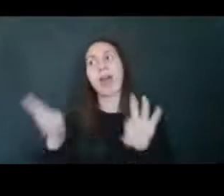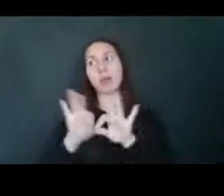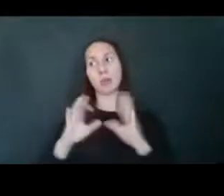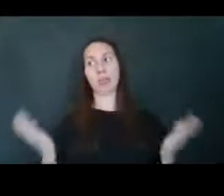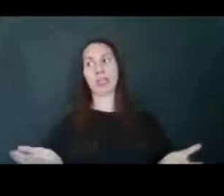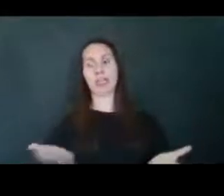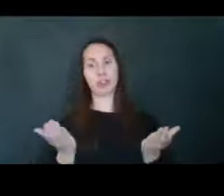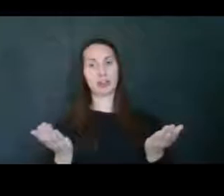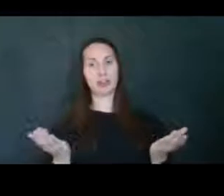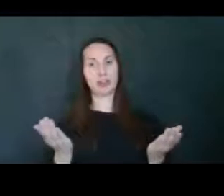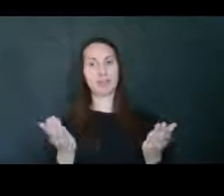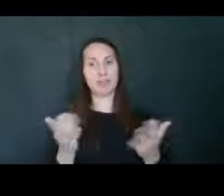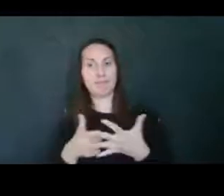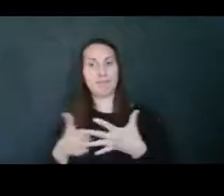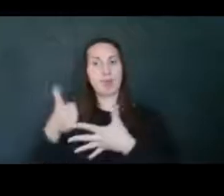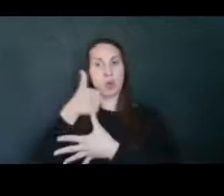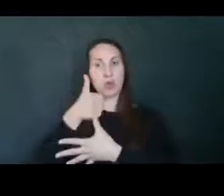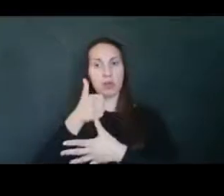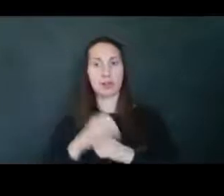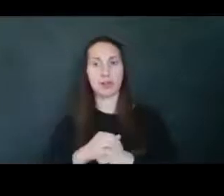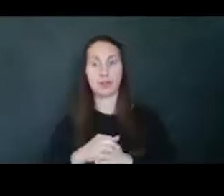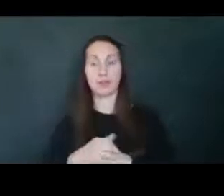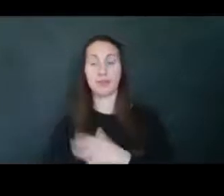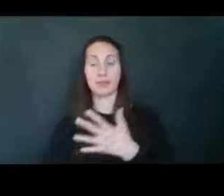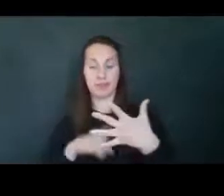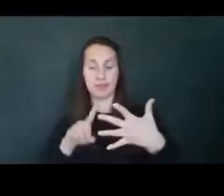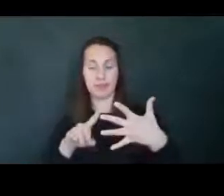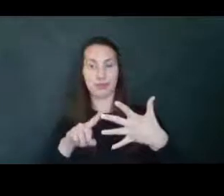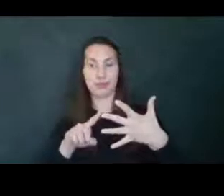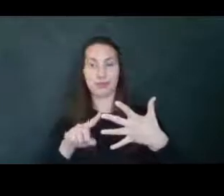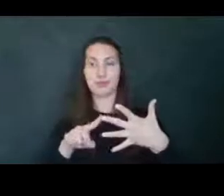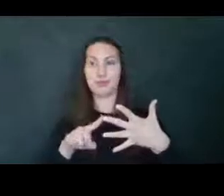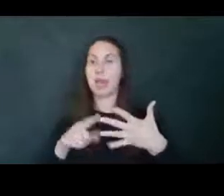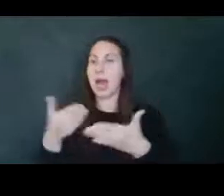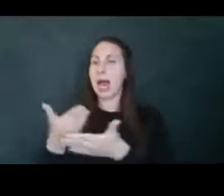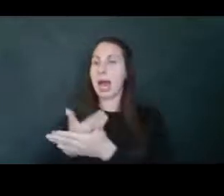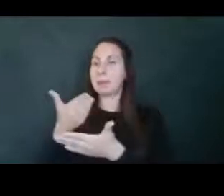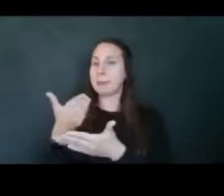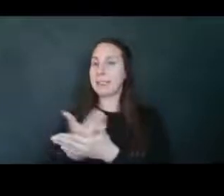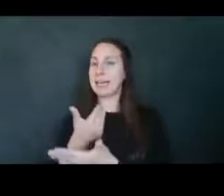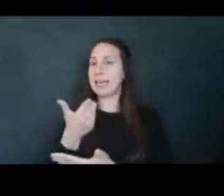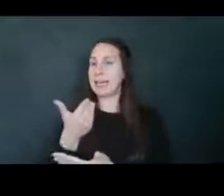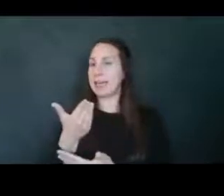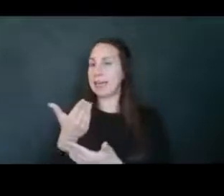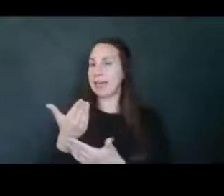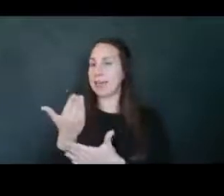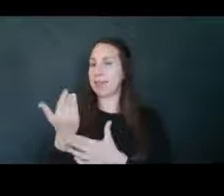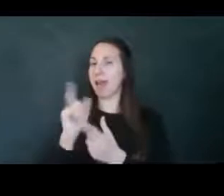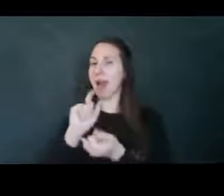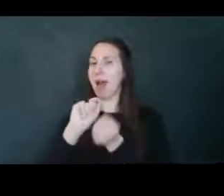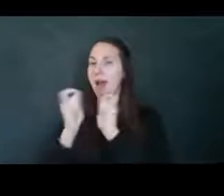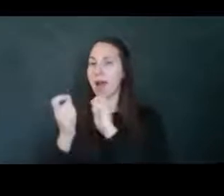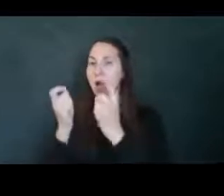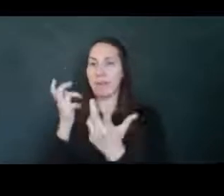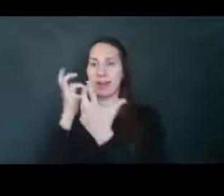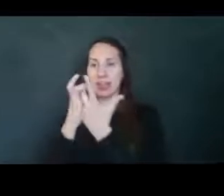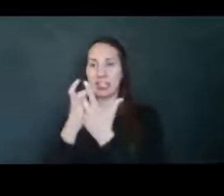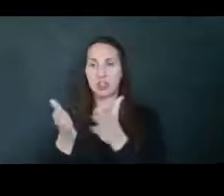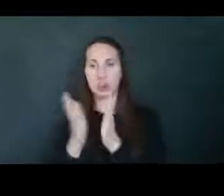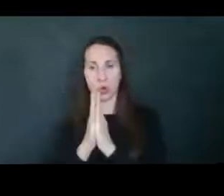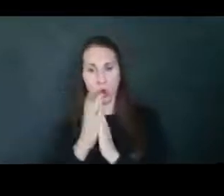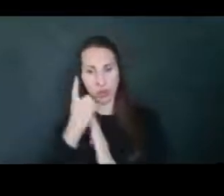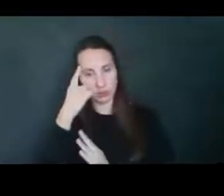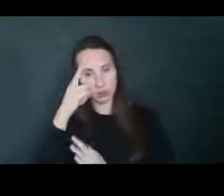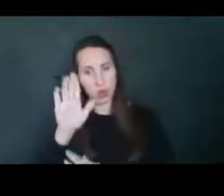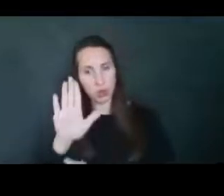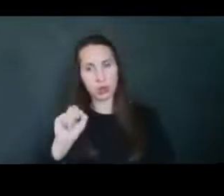here. Updating or creating accommodation requests and service animal policies for your staff. You might